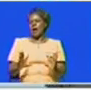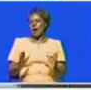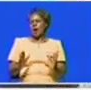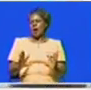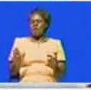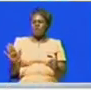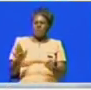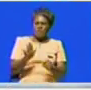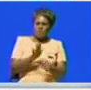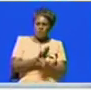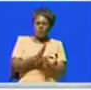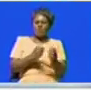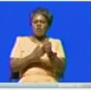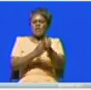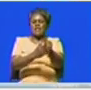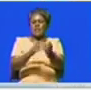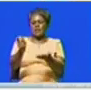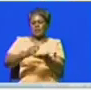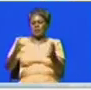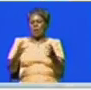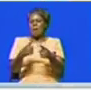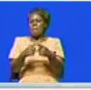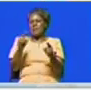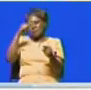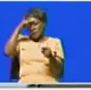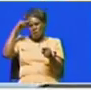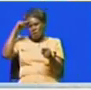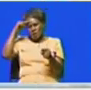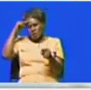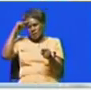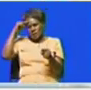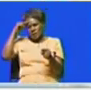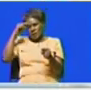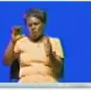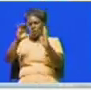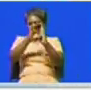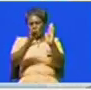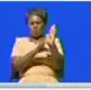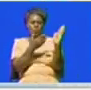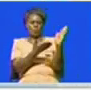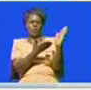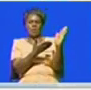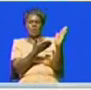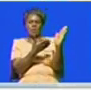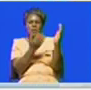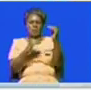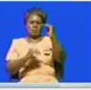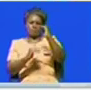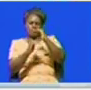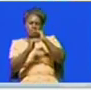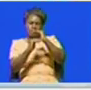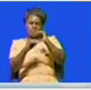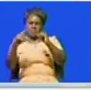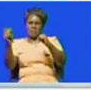entire senior leadership of the secretariat. Mm-hmm. But because of the structure of the constitution, you need a minimum of